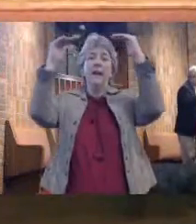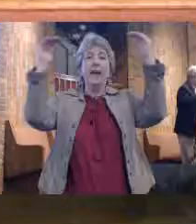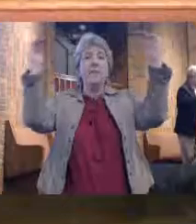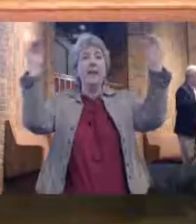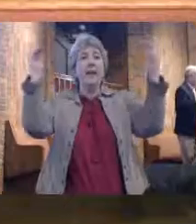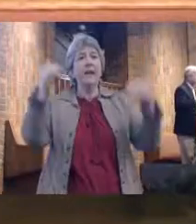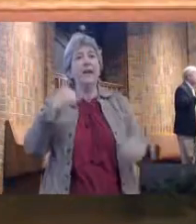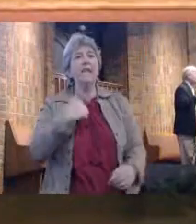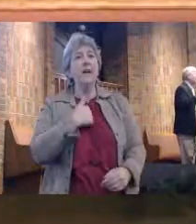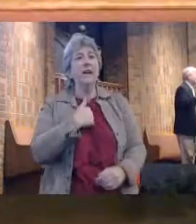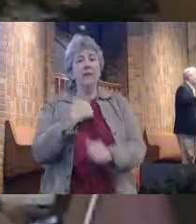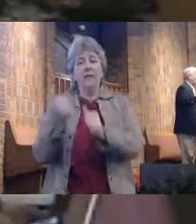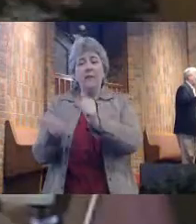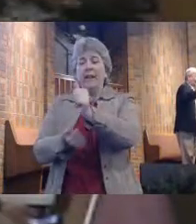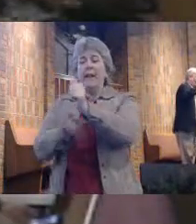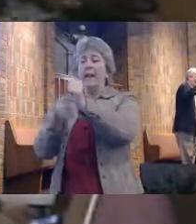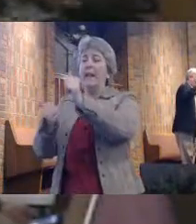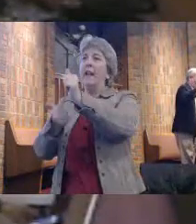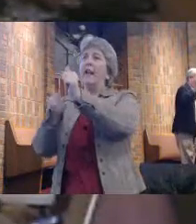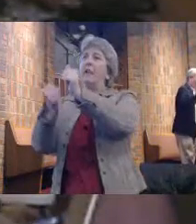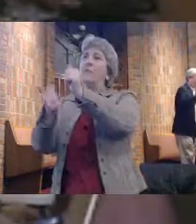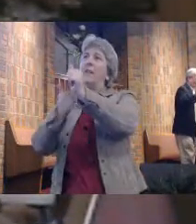way.